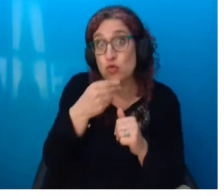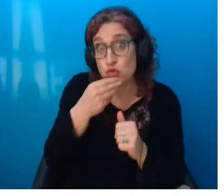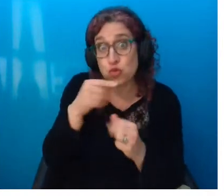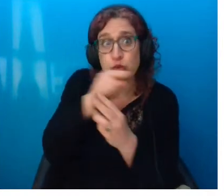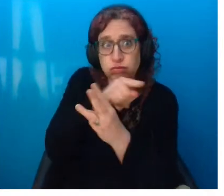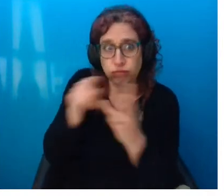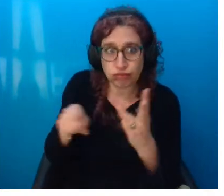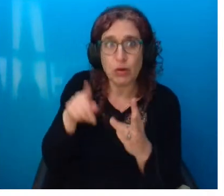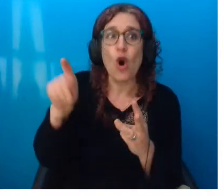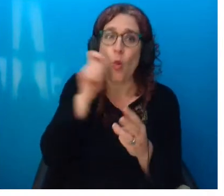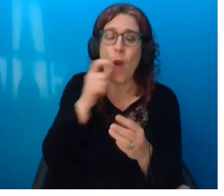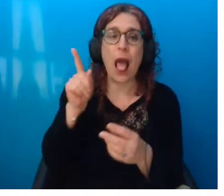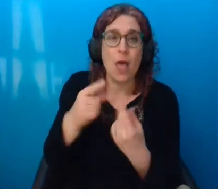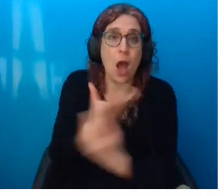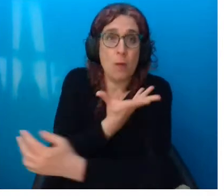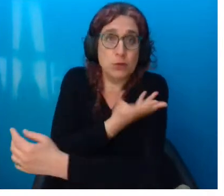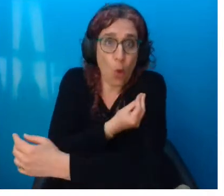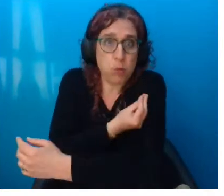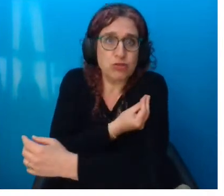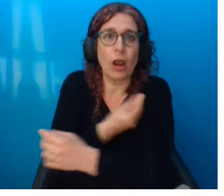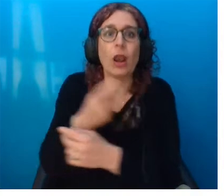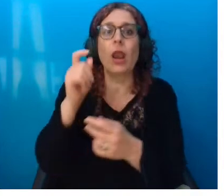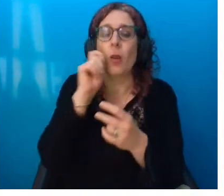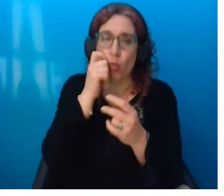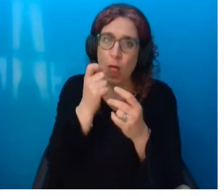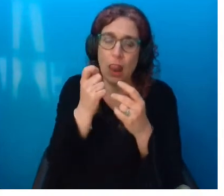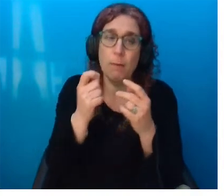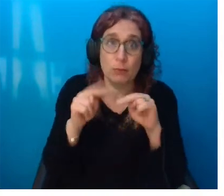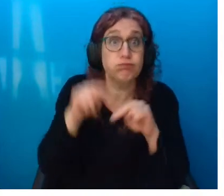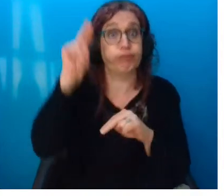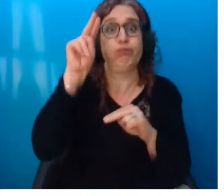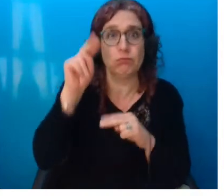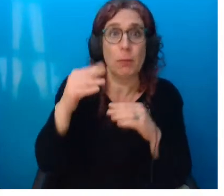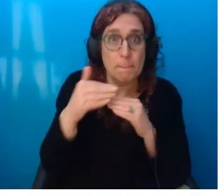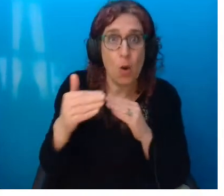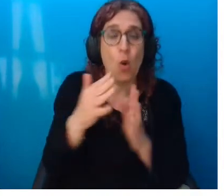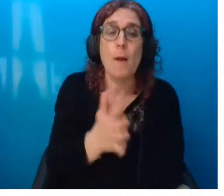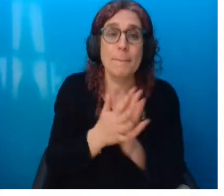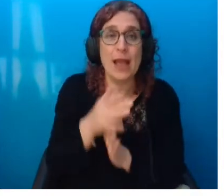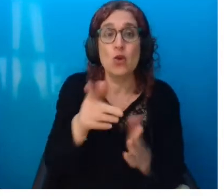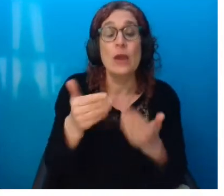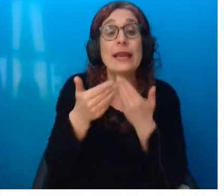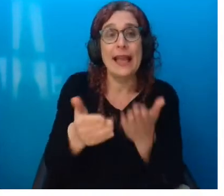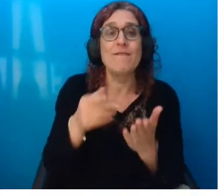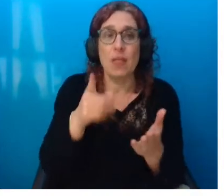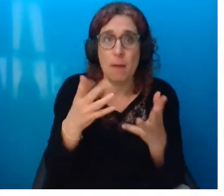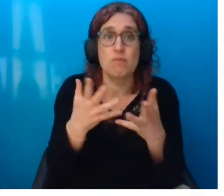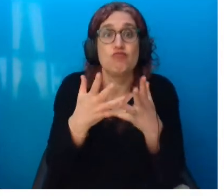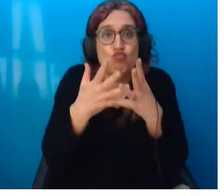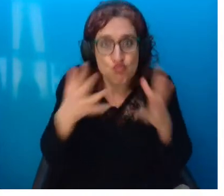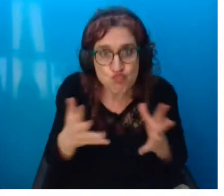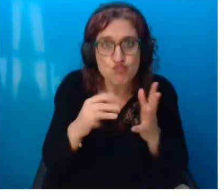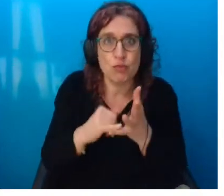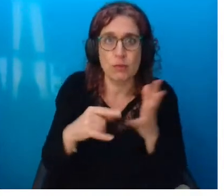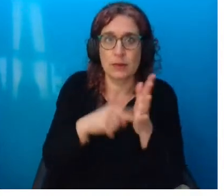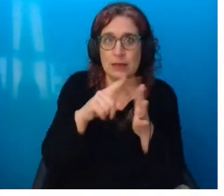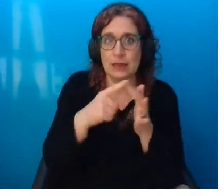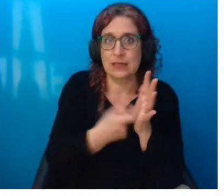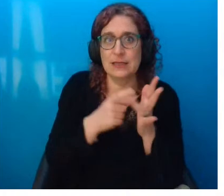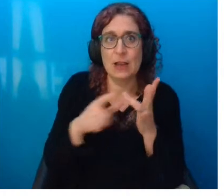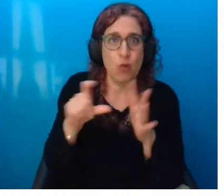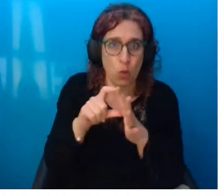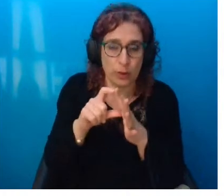on the particular steroid. So you're giving the child a significant steroid load. The